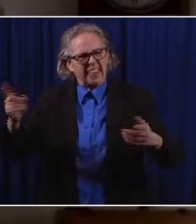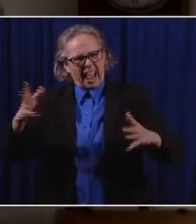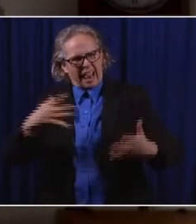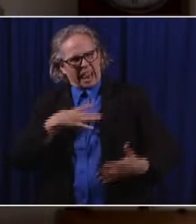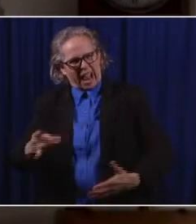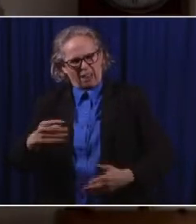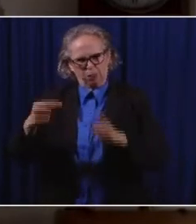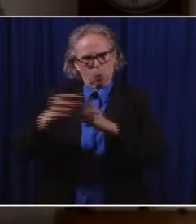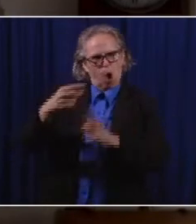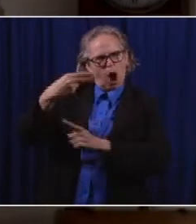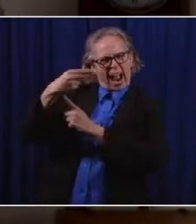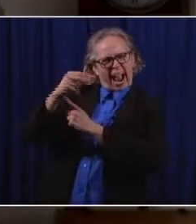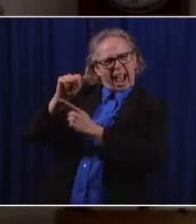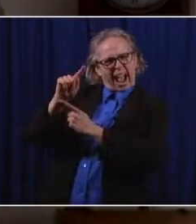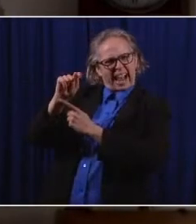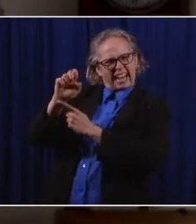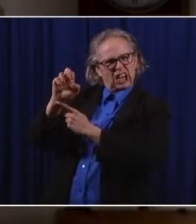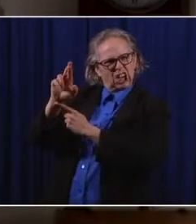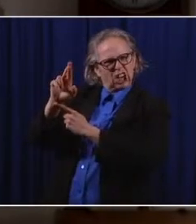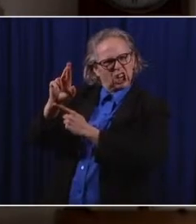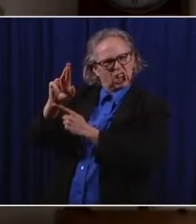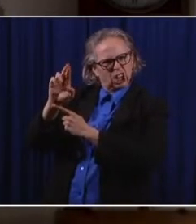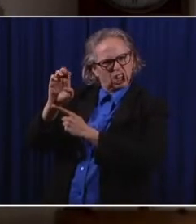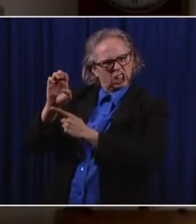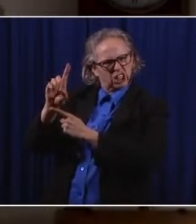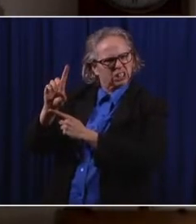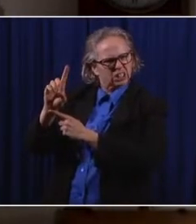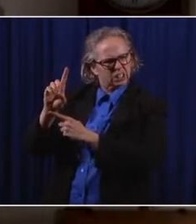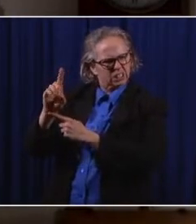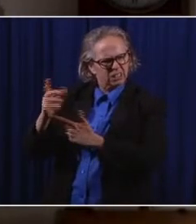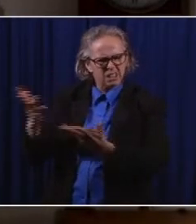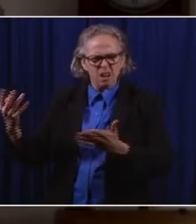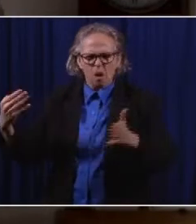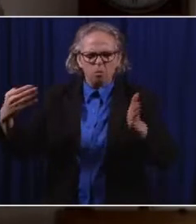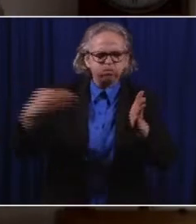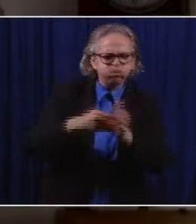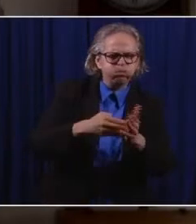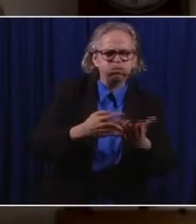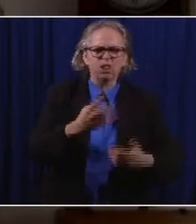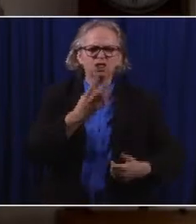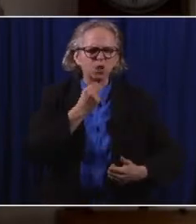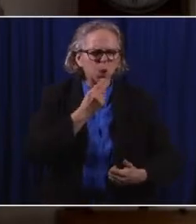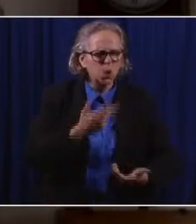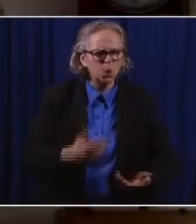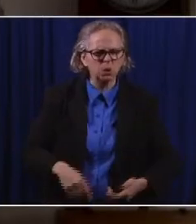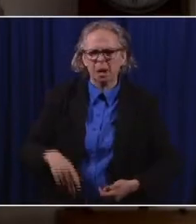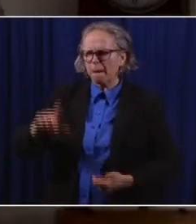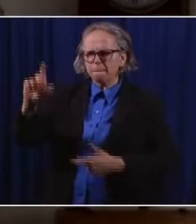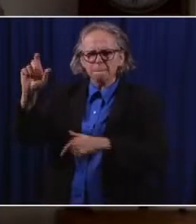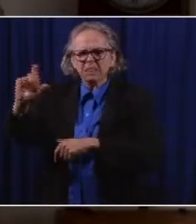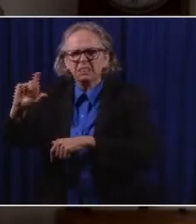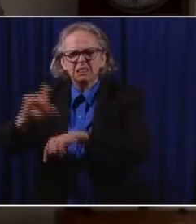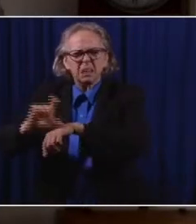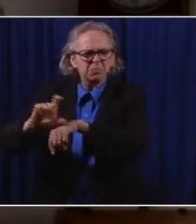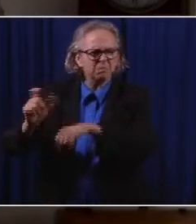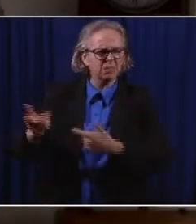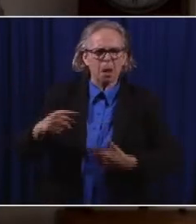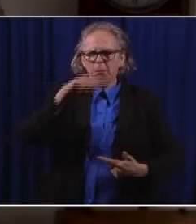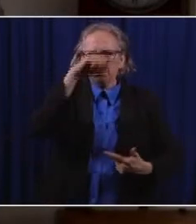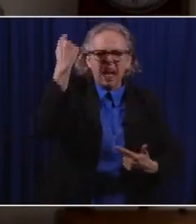There are people who hate Jews, Muslims, African Americans, and we could go on and